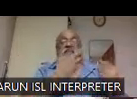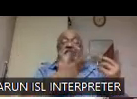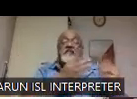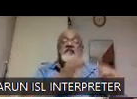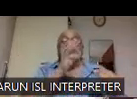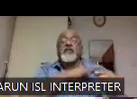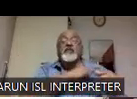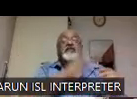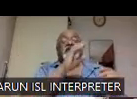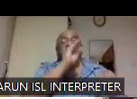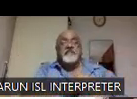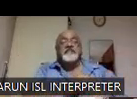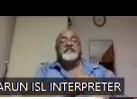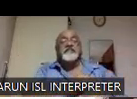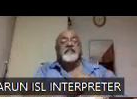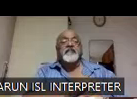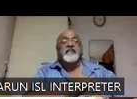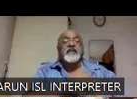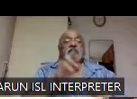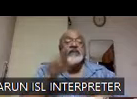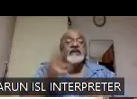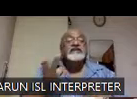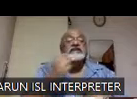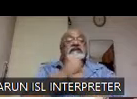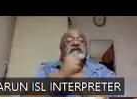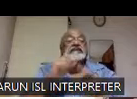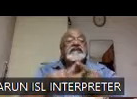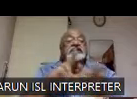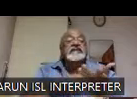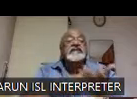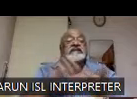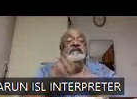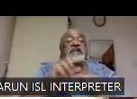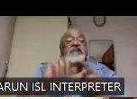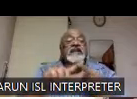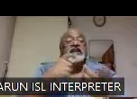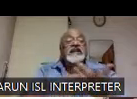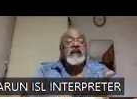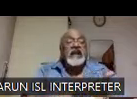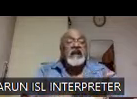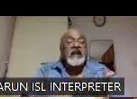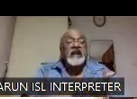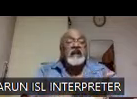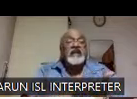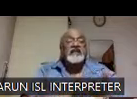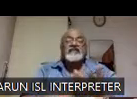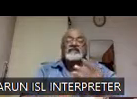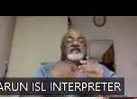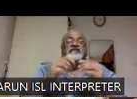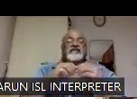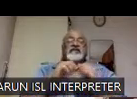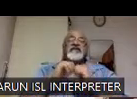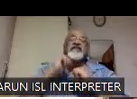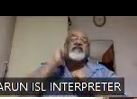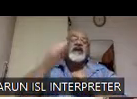term gender very broadly denotes a range of identities which go far beyond male